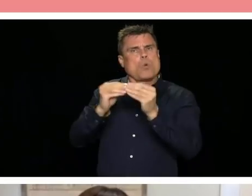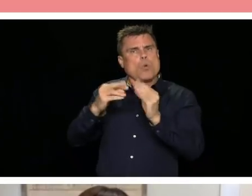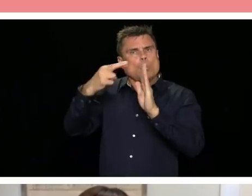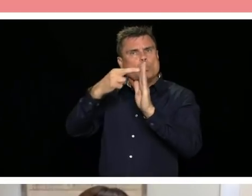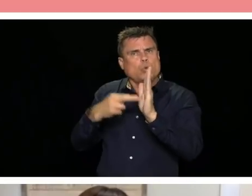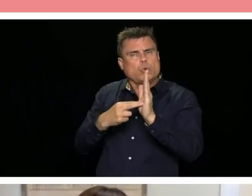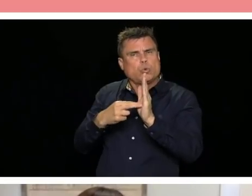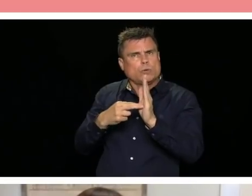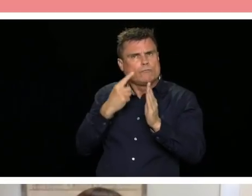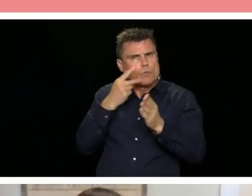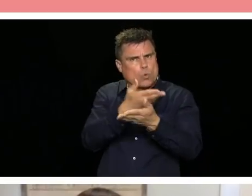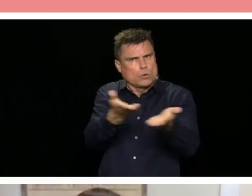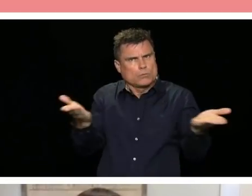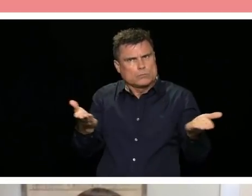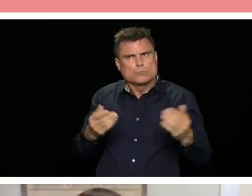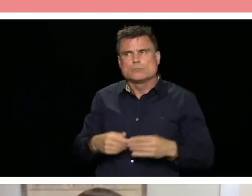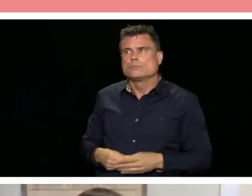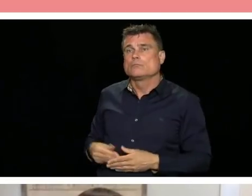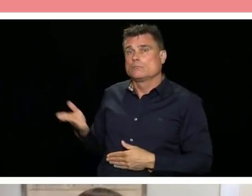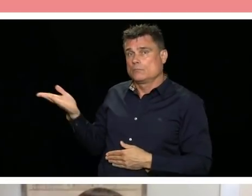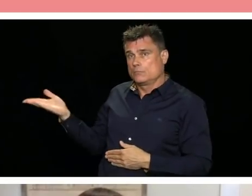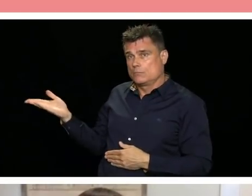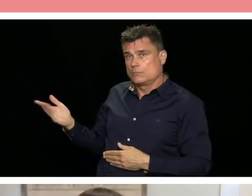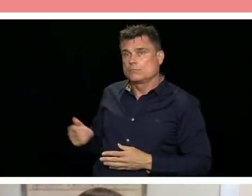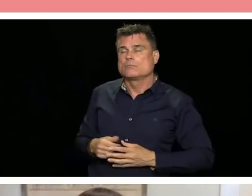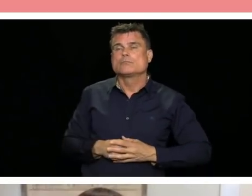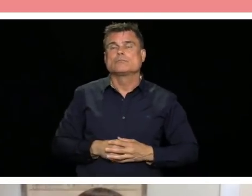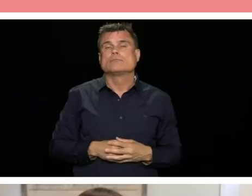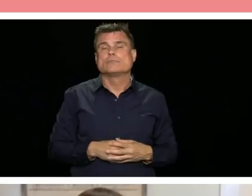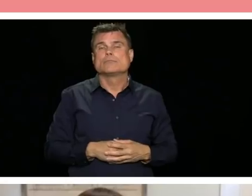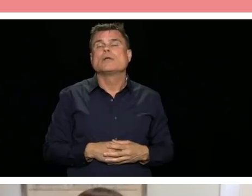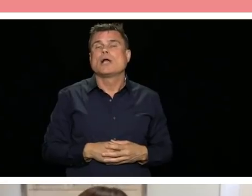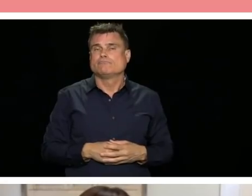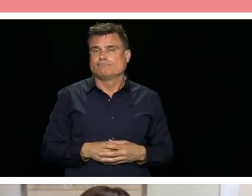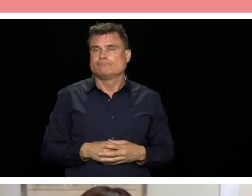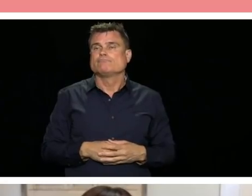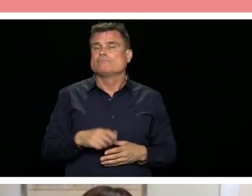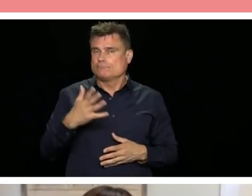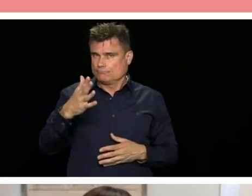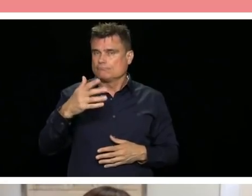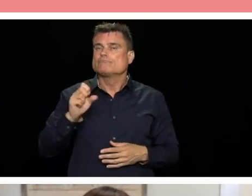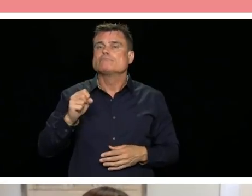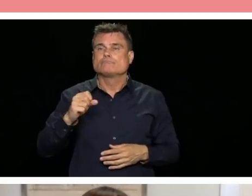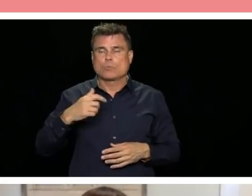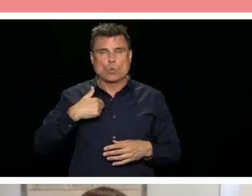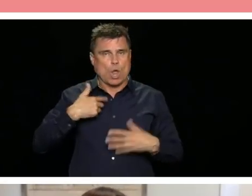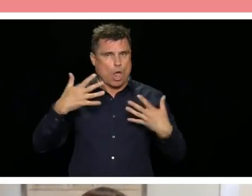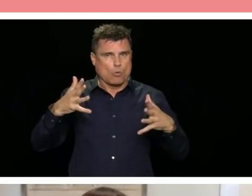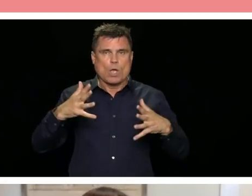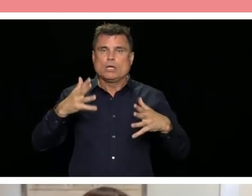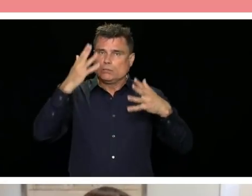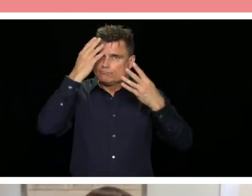a restart plan. We've also put out guidelines for childcare centers at